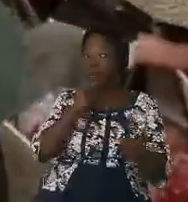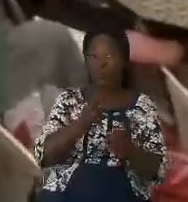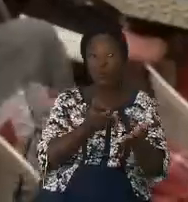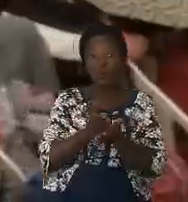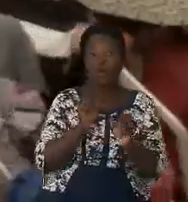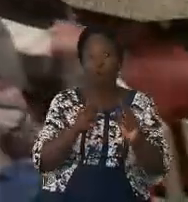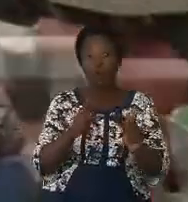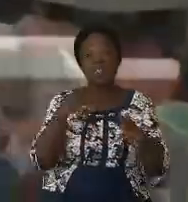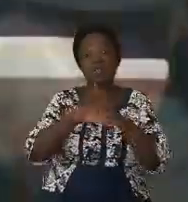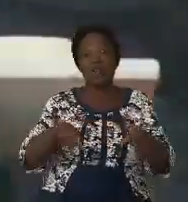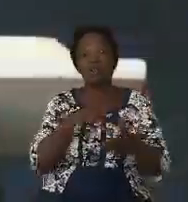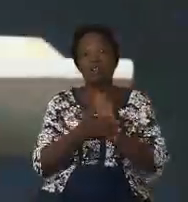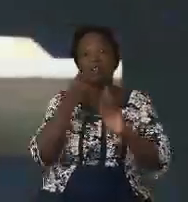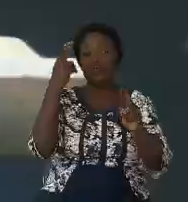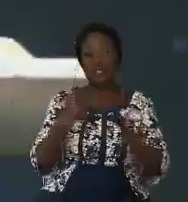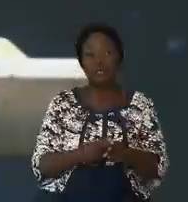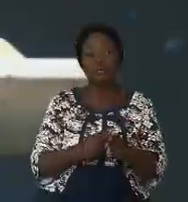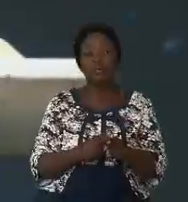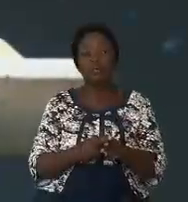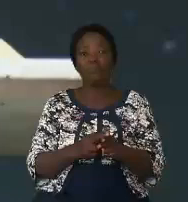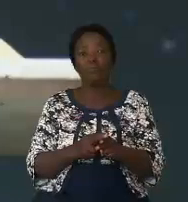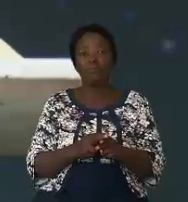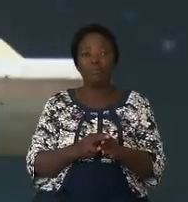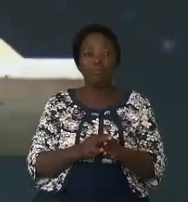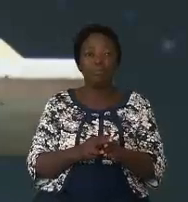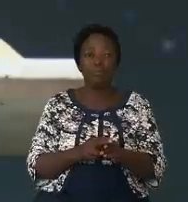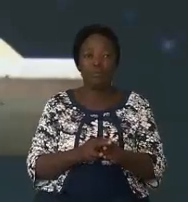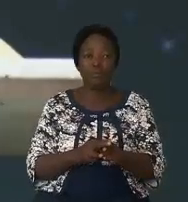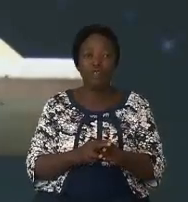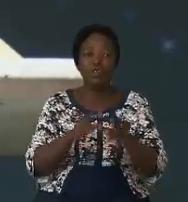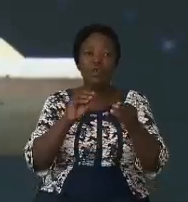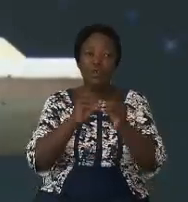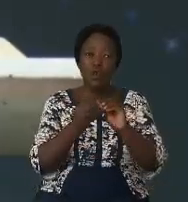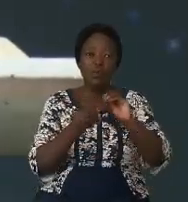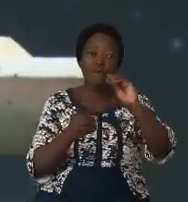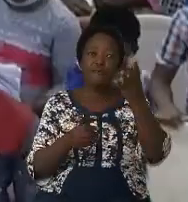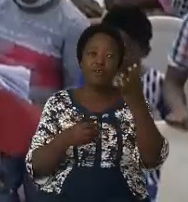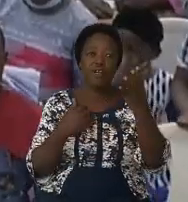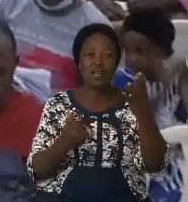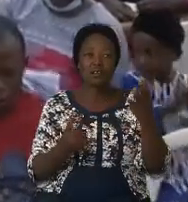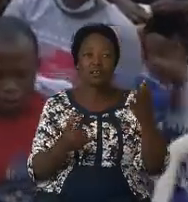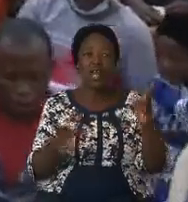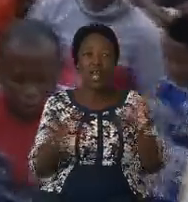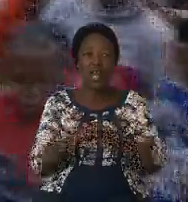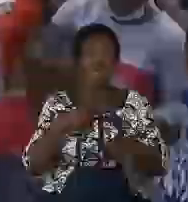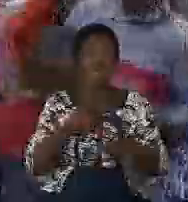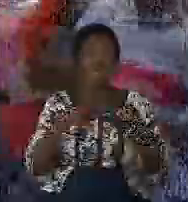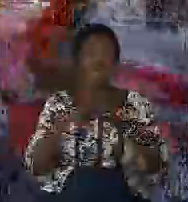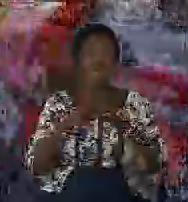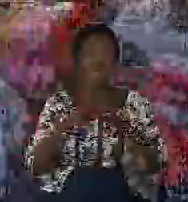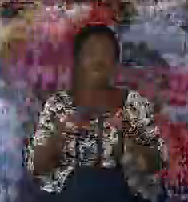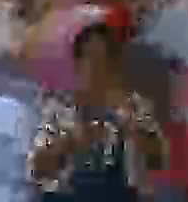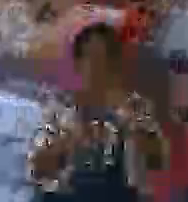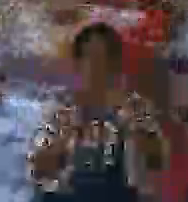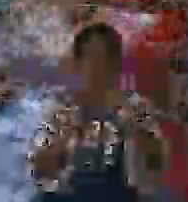and everything will be all right in your life in Jesus' name. We're going to